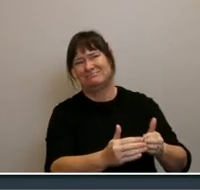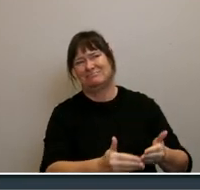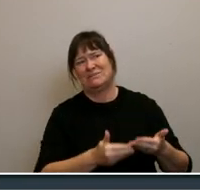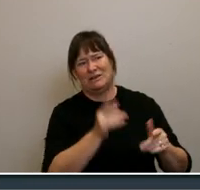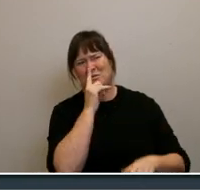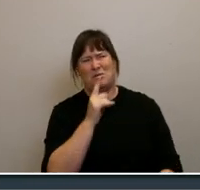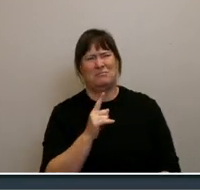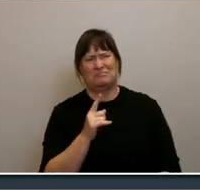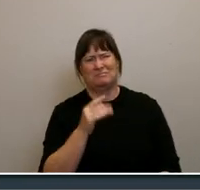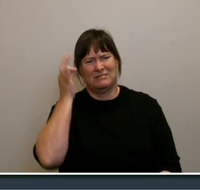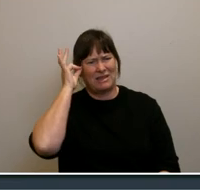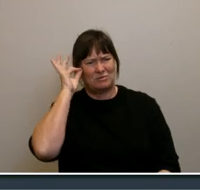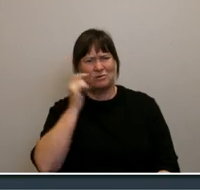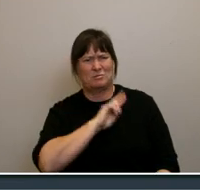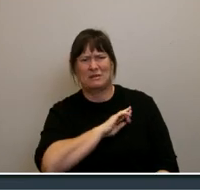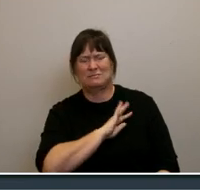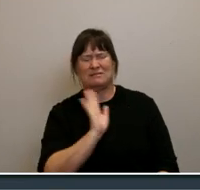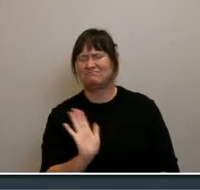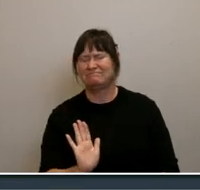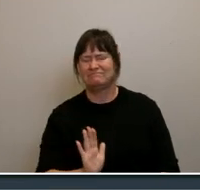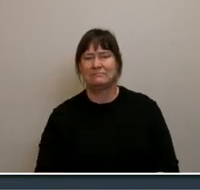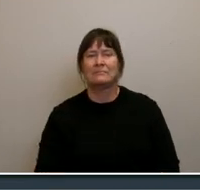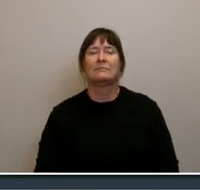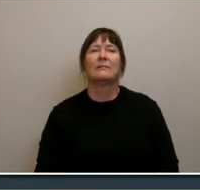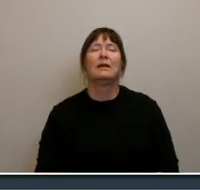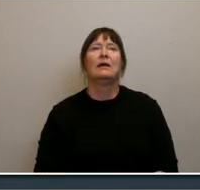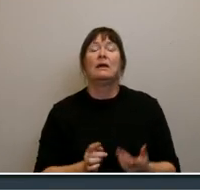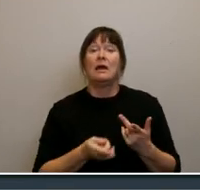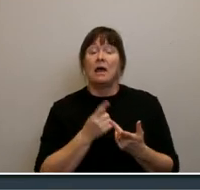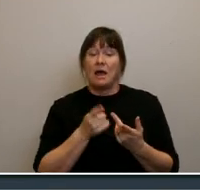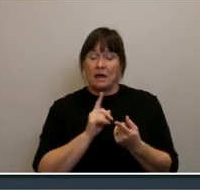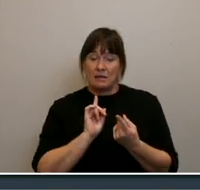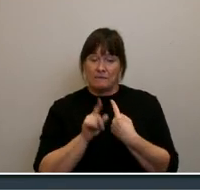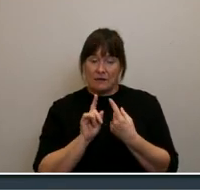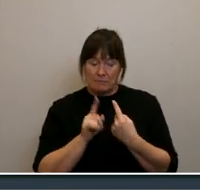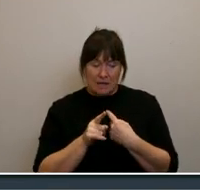What else was there? Oh, other feedback item.